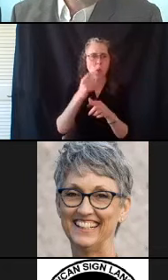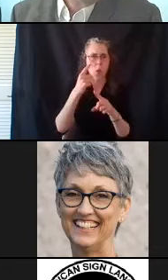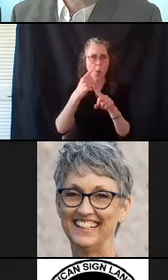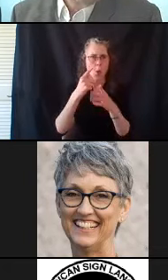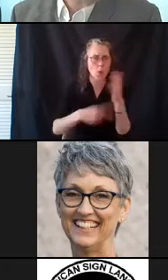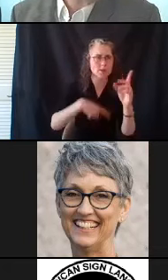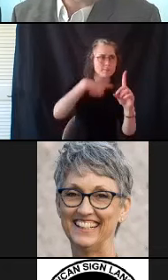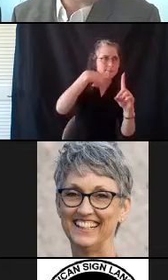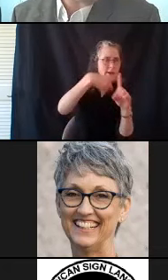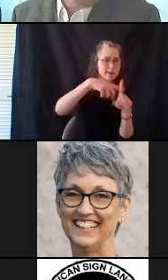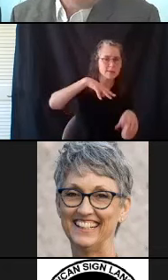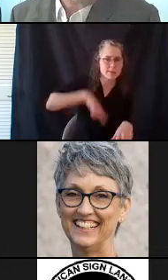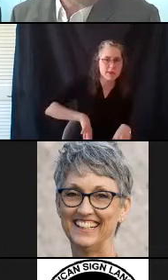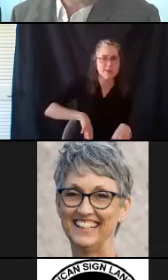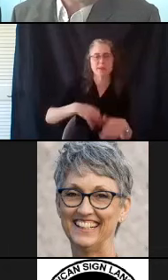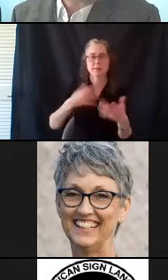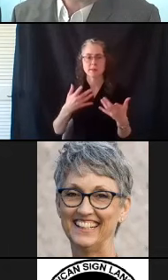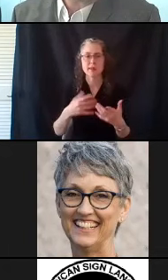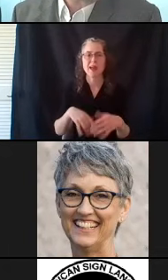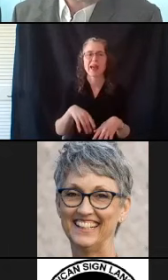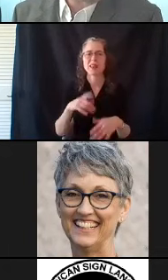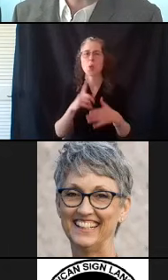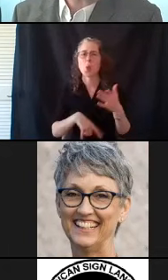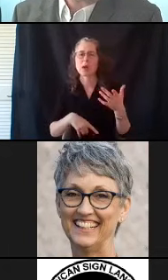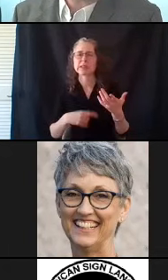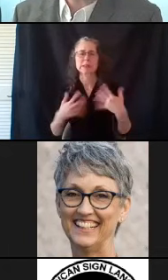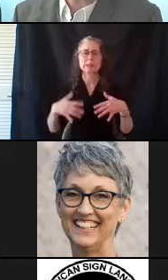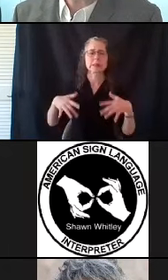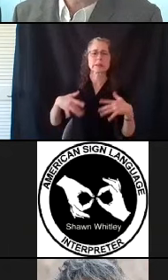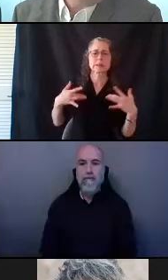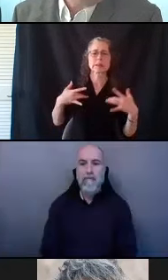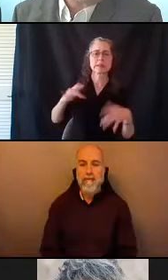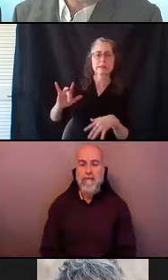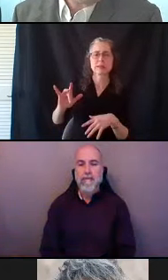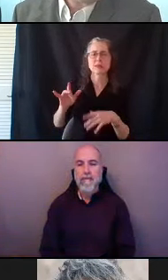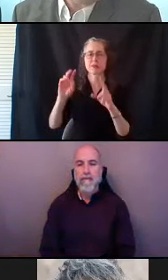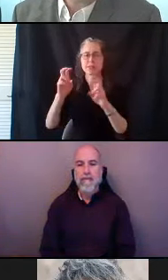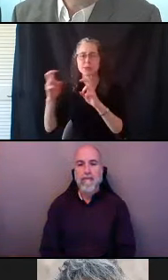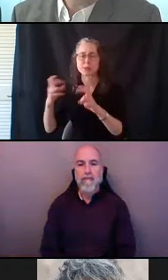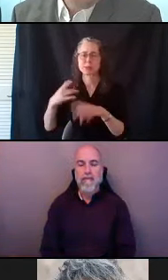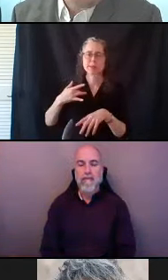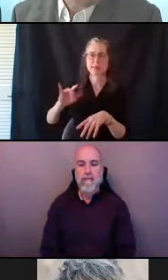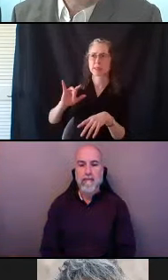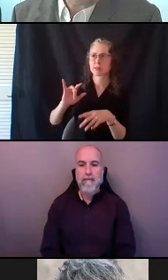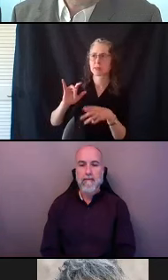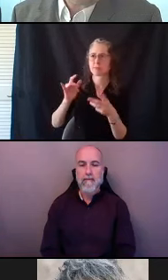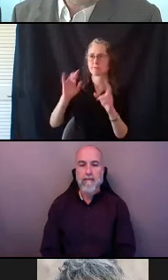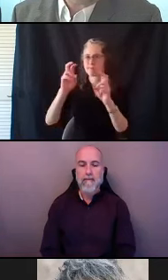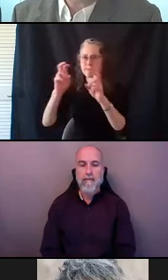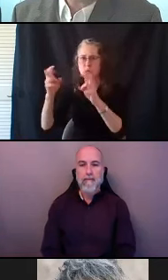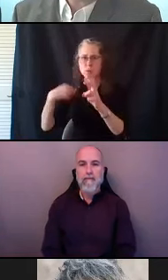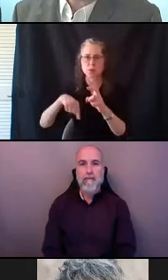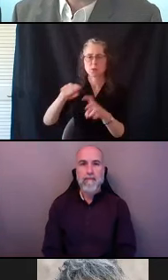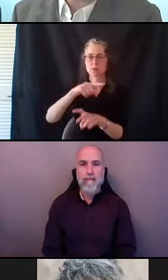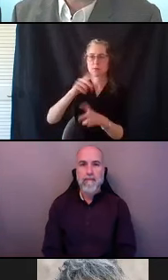and understand what I'll say are the hot buttons of various individuals or groups. What resonates